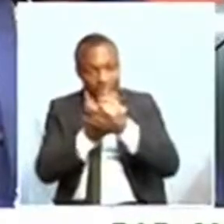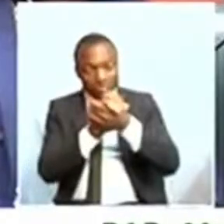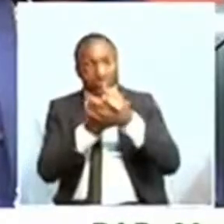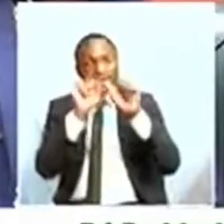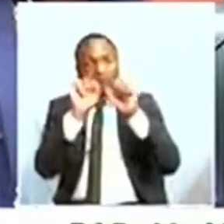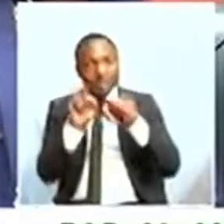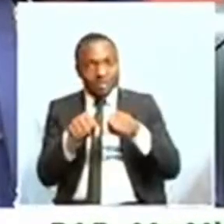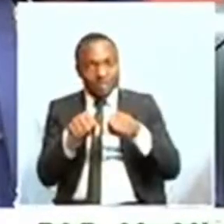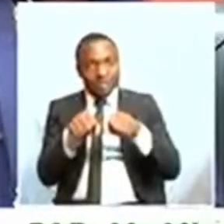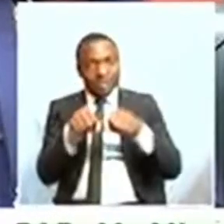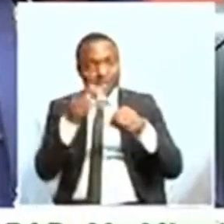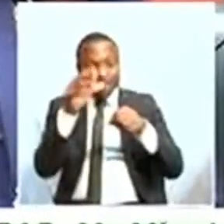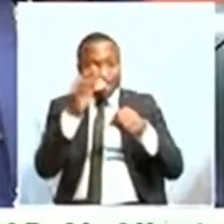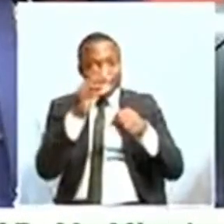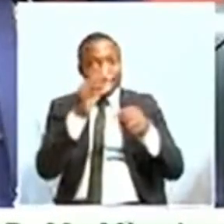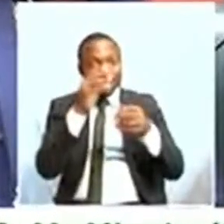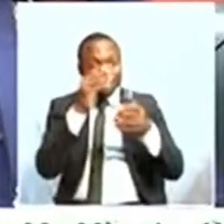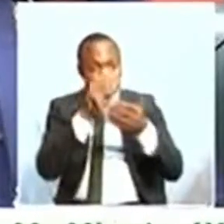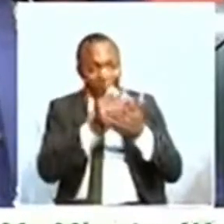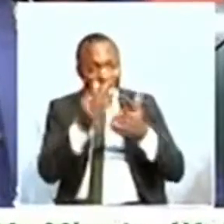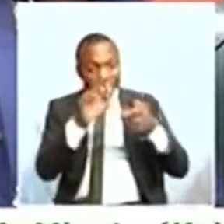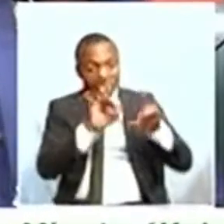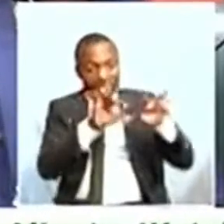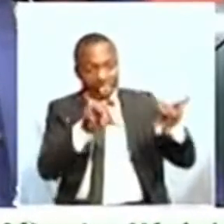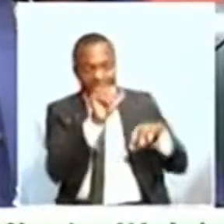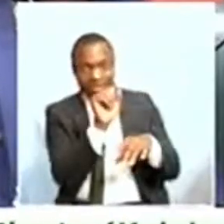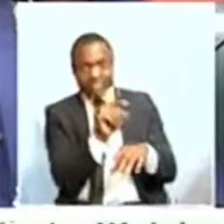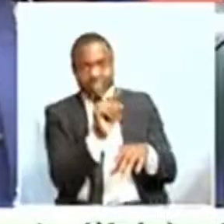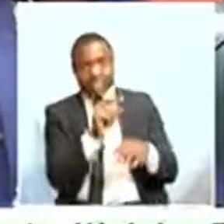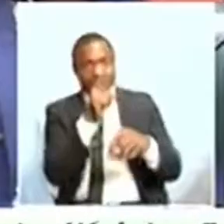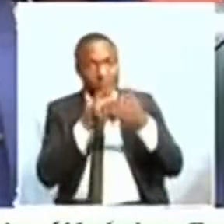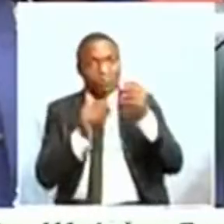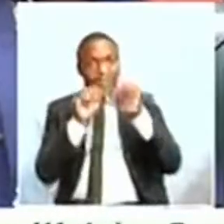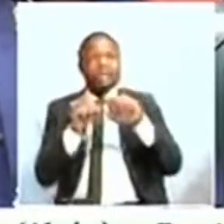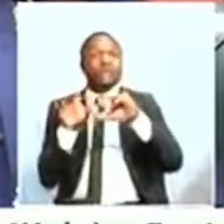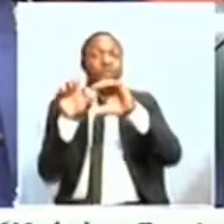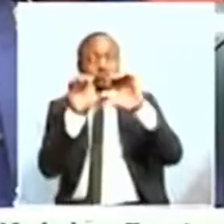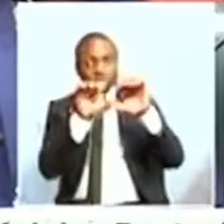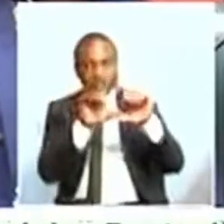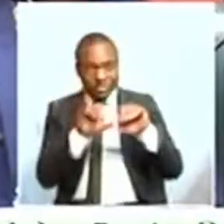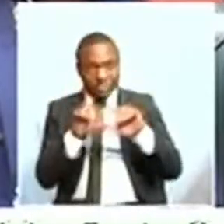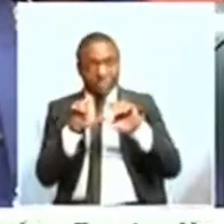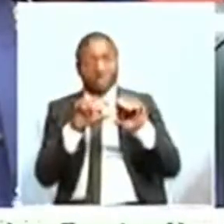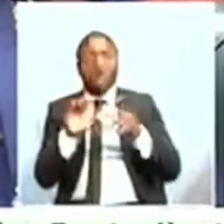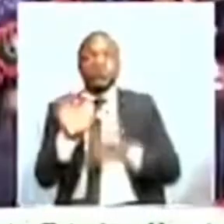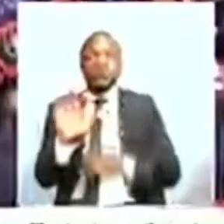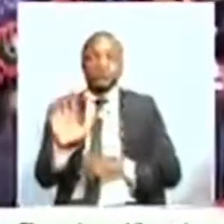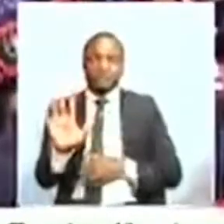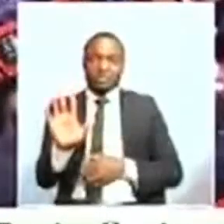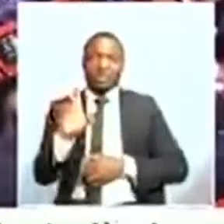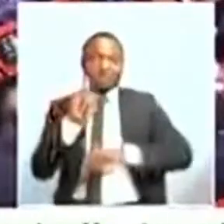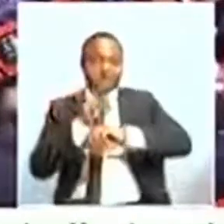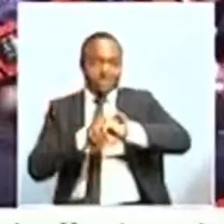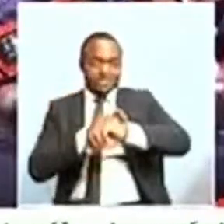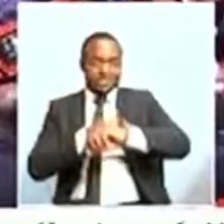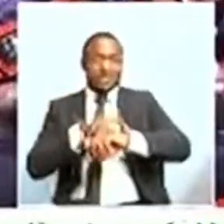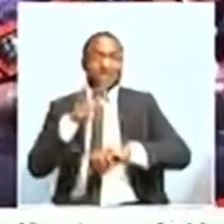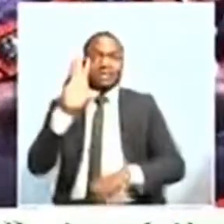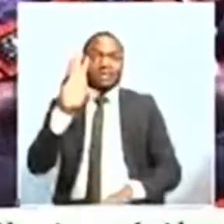you can get a piece of land from there. What can you do? Order, as the time